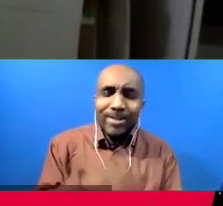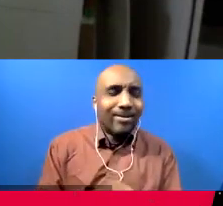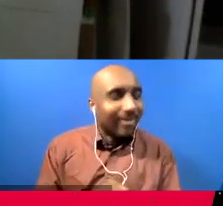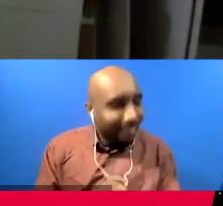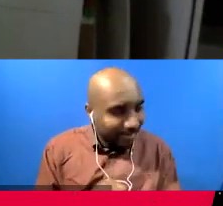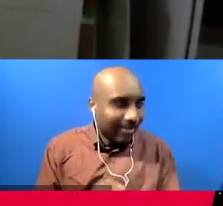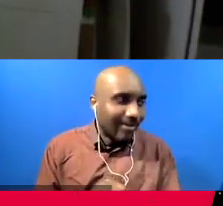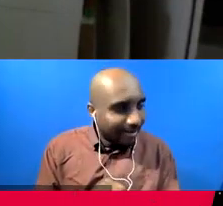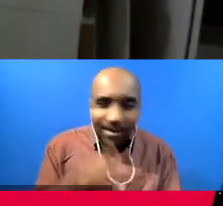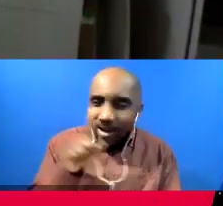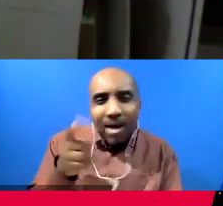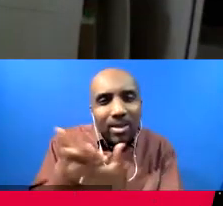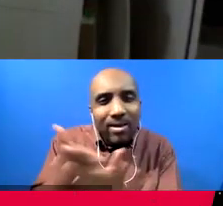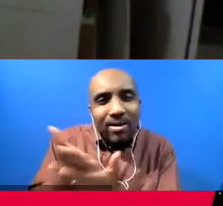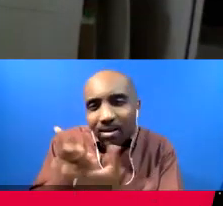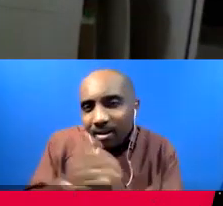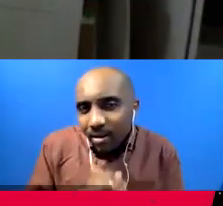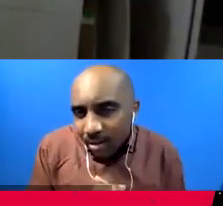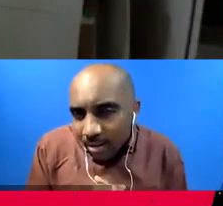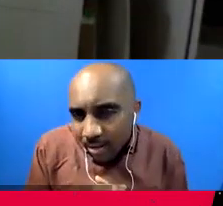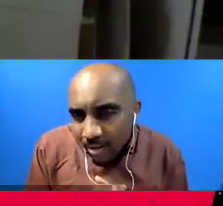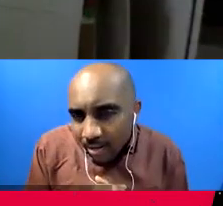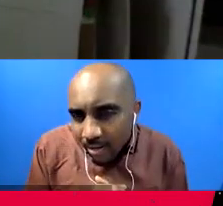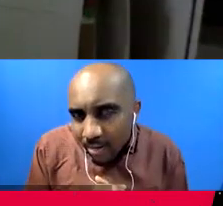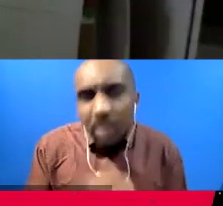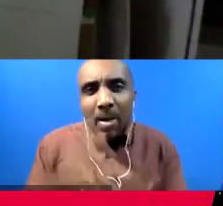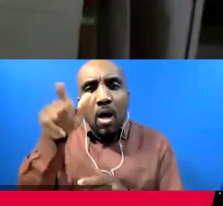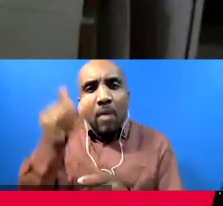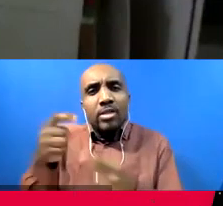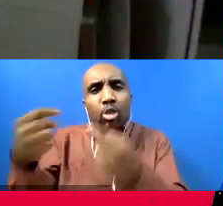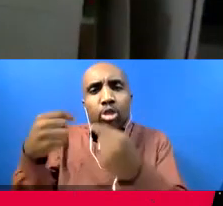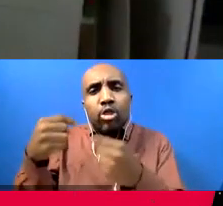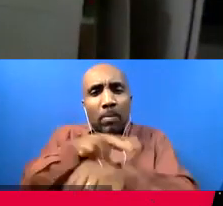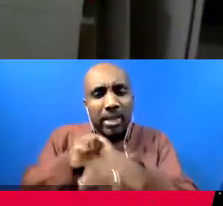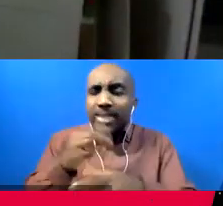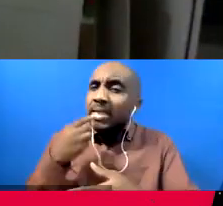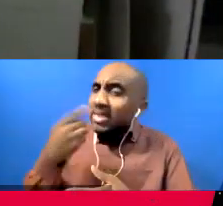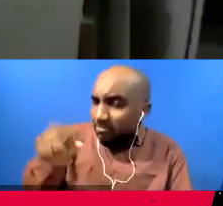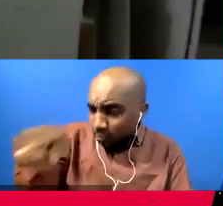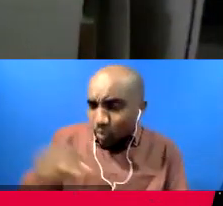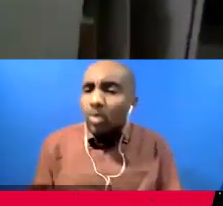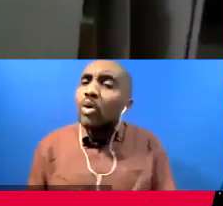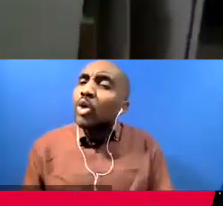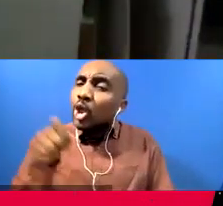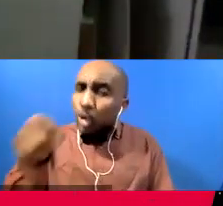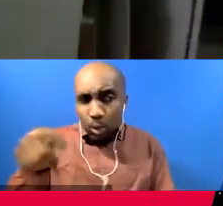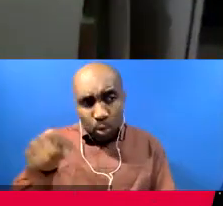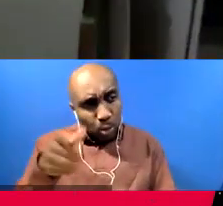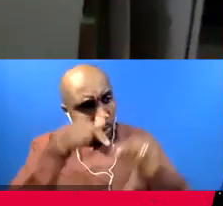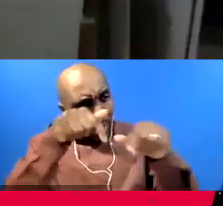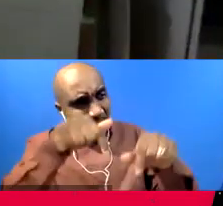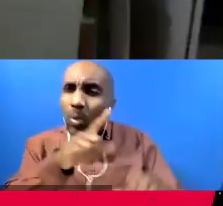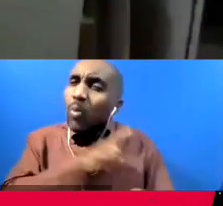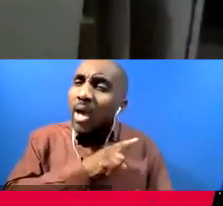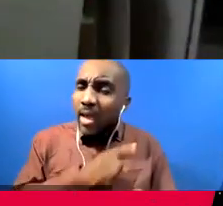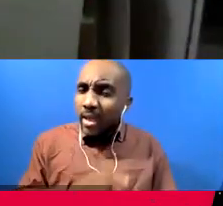funniest interviews I have with someone, I spoke to a child, was 13 as well, which was also subjected to abuse by the police. So I said to him,